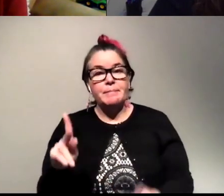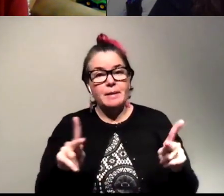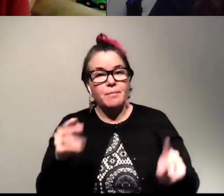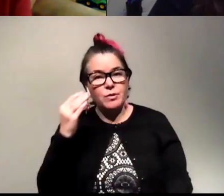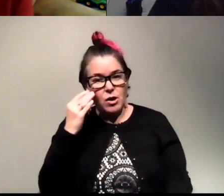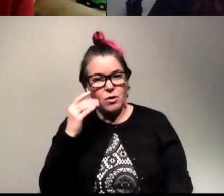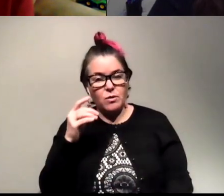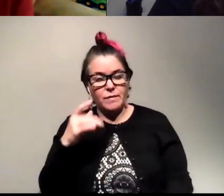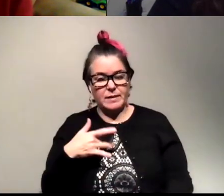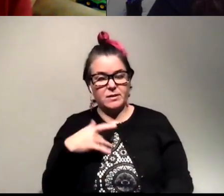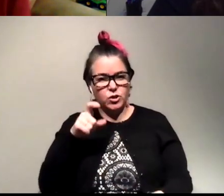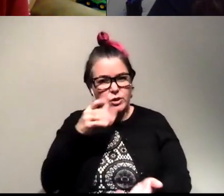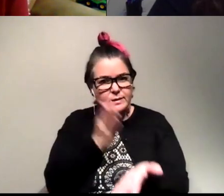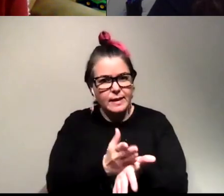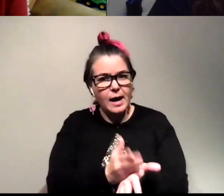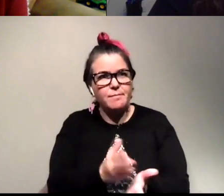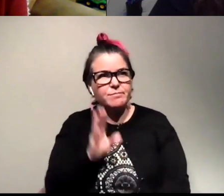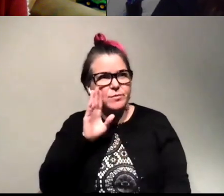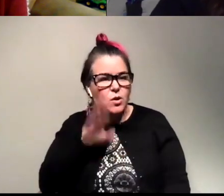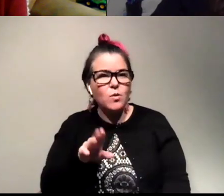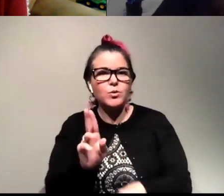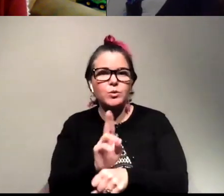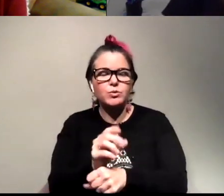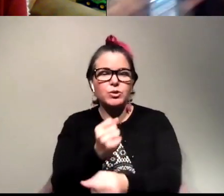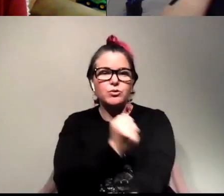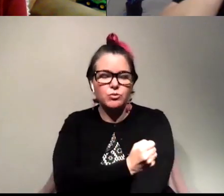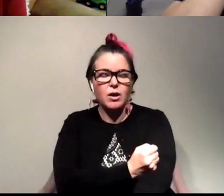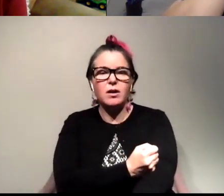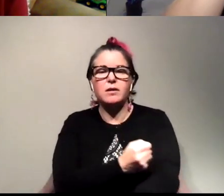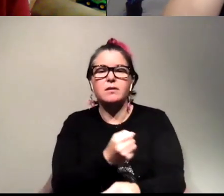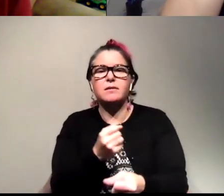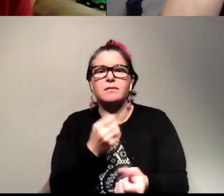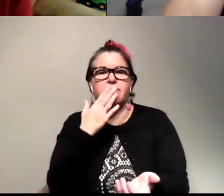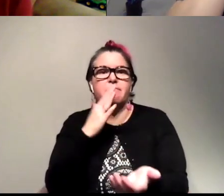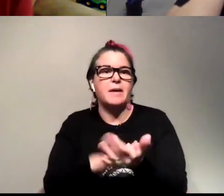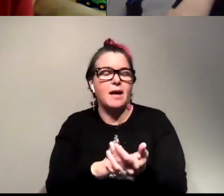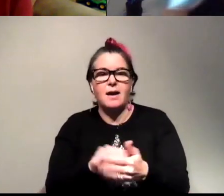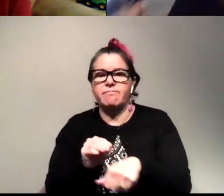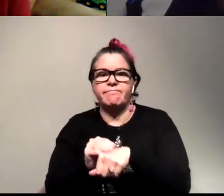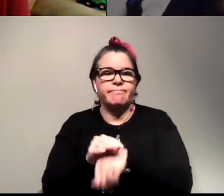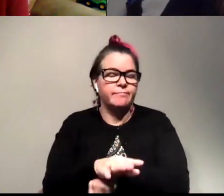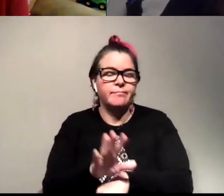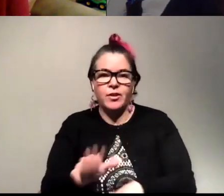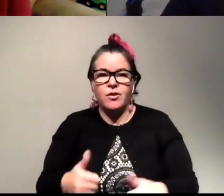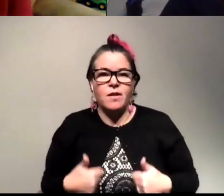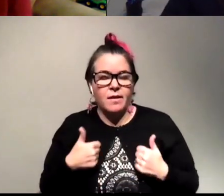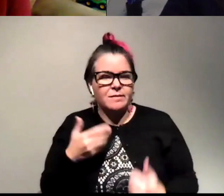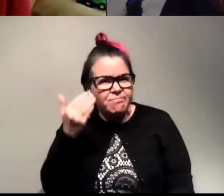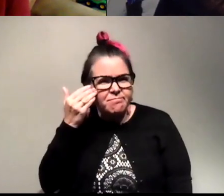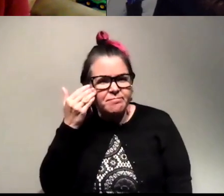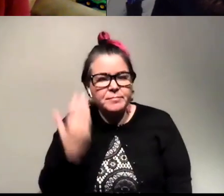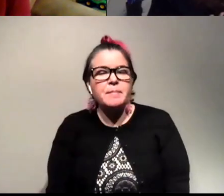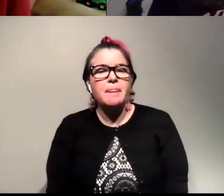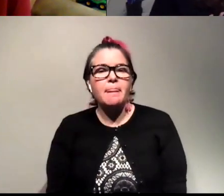should stop. They know when using drugs is having very bad effects on their lives.